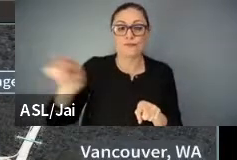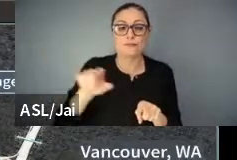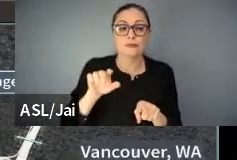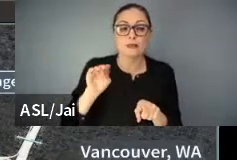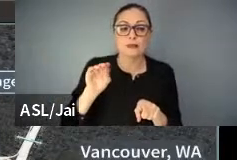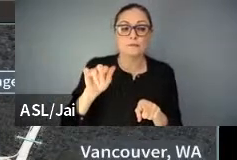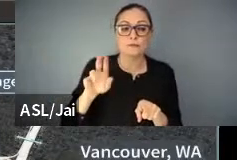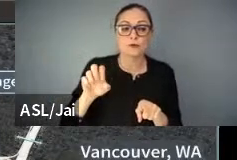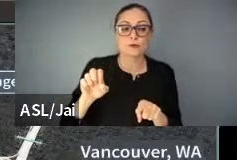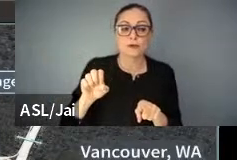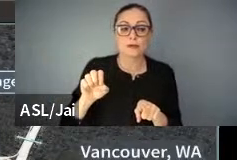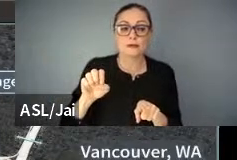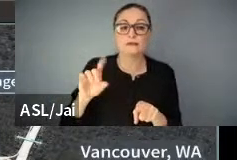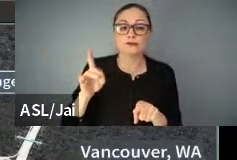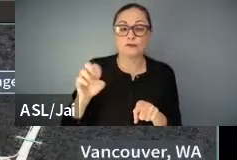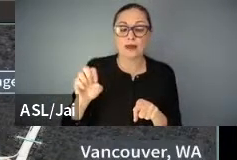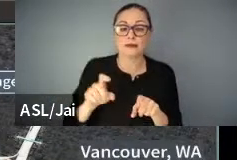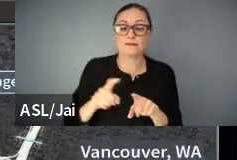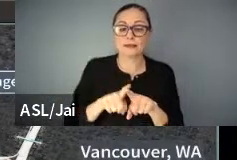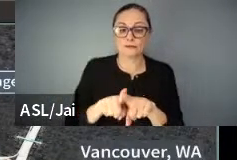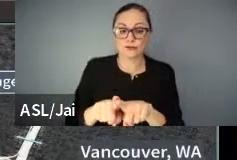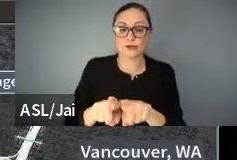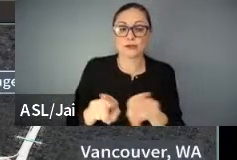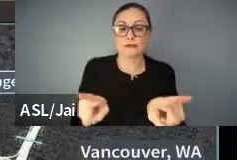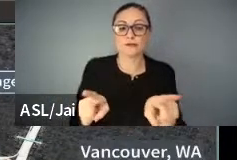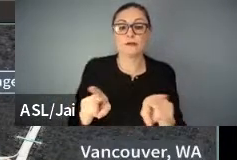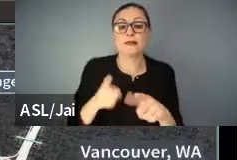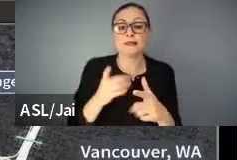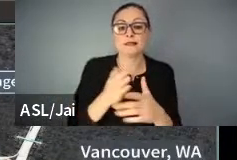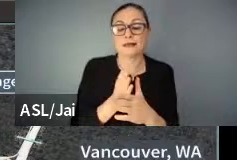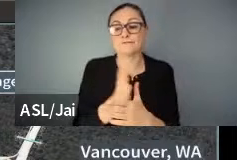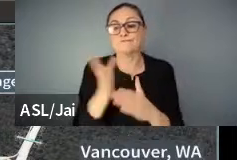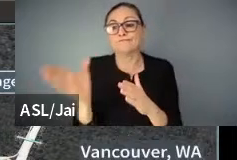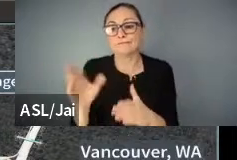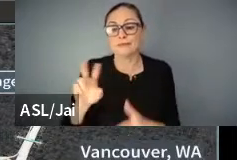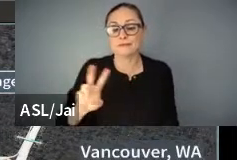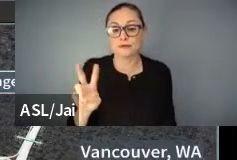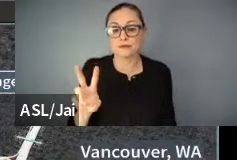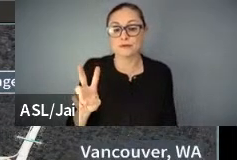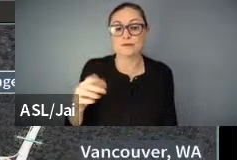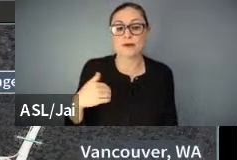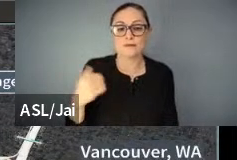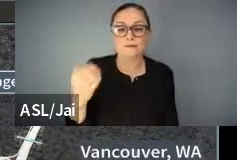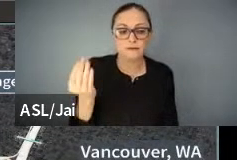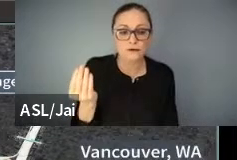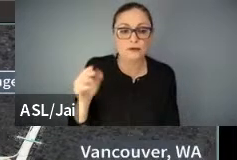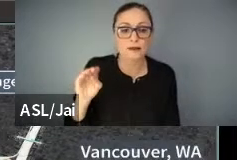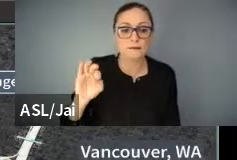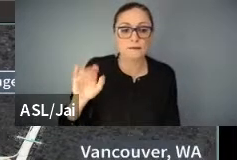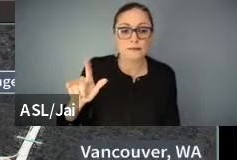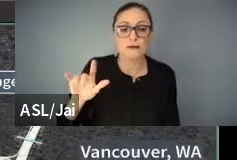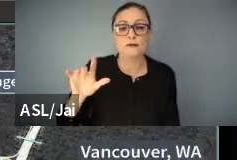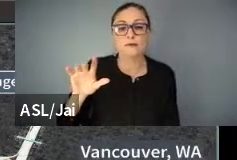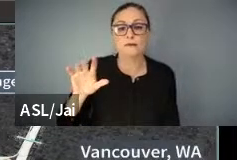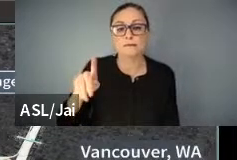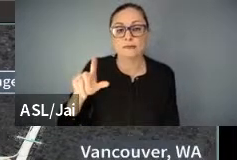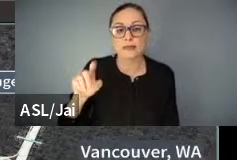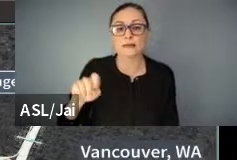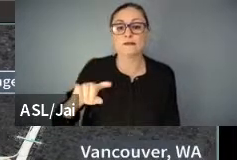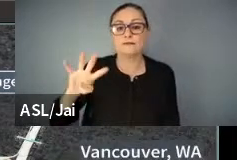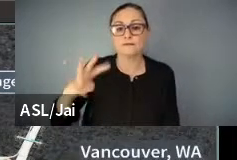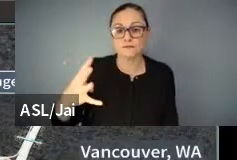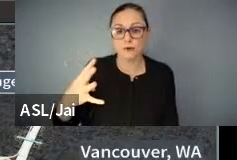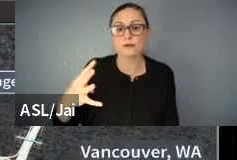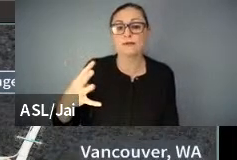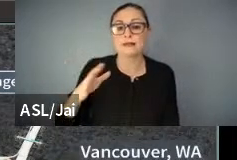Island interchange. Across the river in Vancouver, we have SR14 interchange, Mill Plain Boulevard, 4th Plain interchange, and